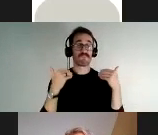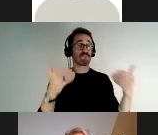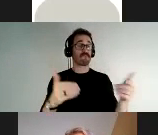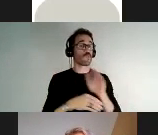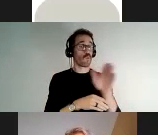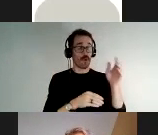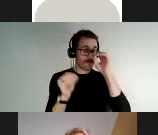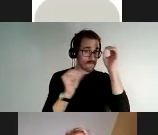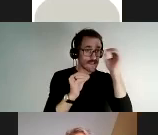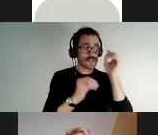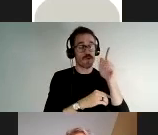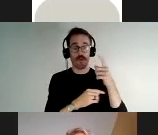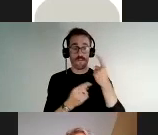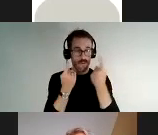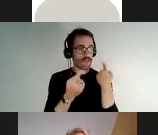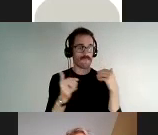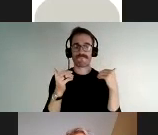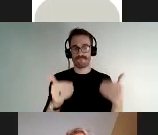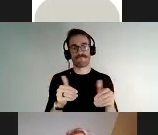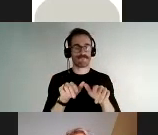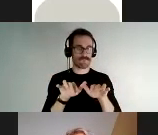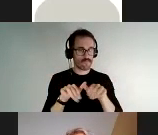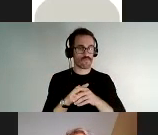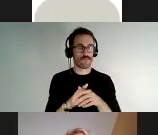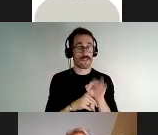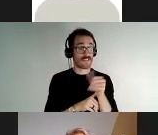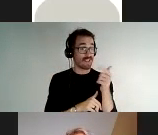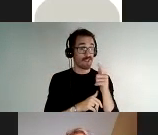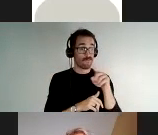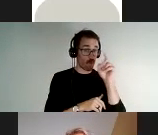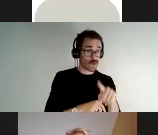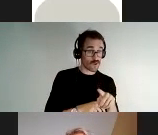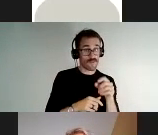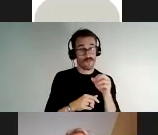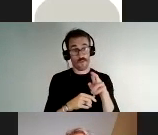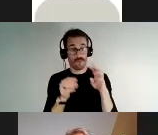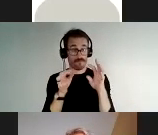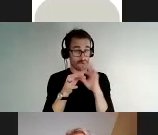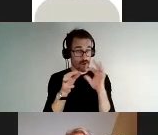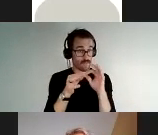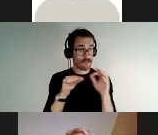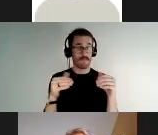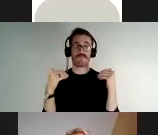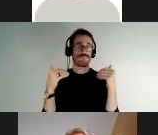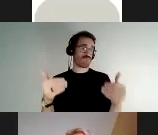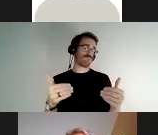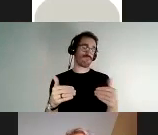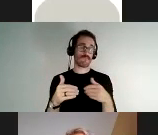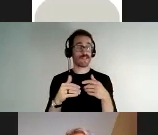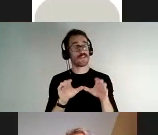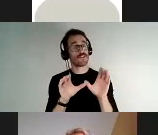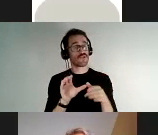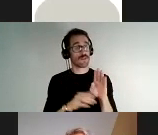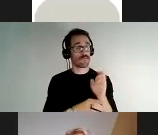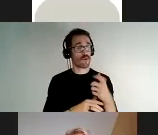comfortable with. And if you have any comments or questions, feel free to put them in the chat so we can hopefully be able to summarize